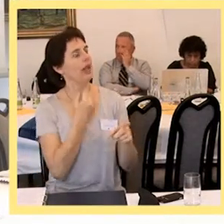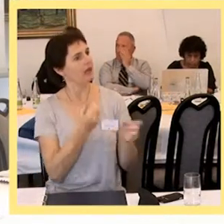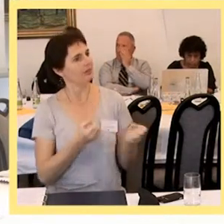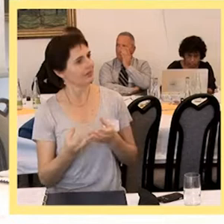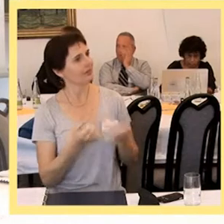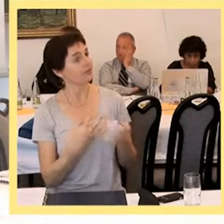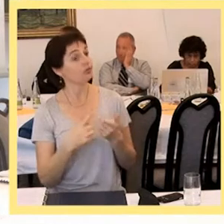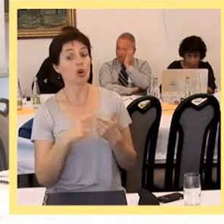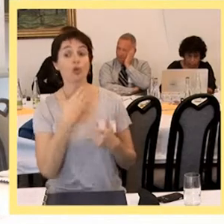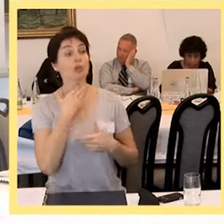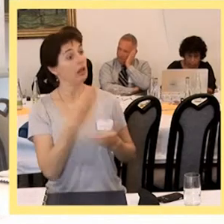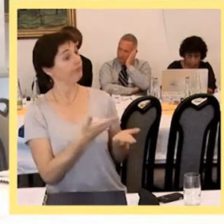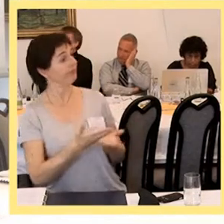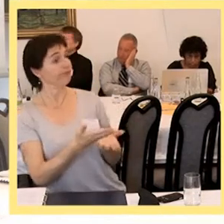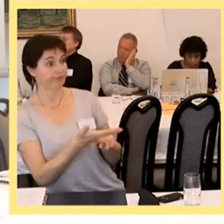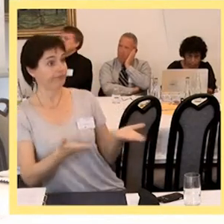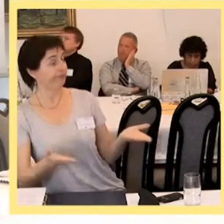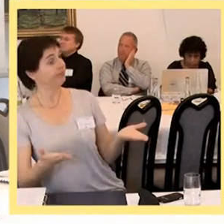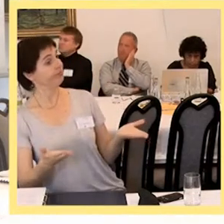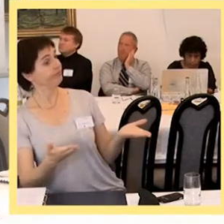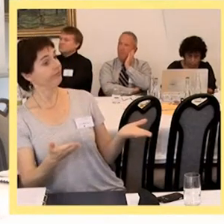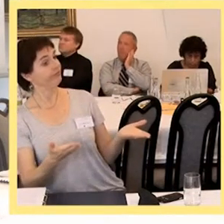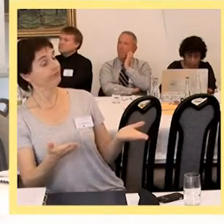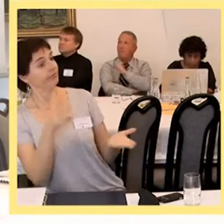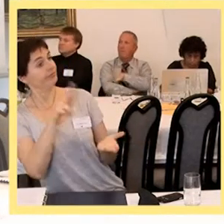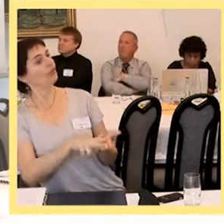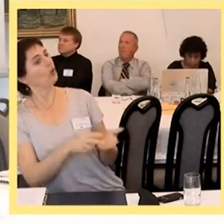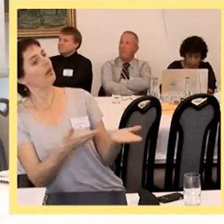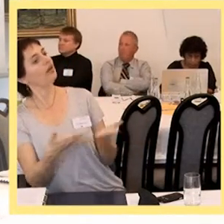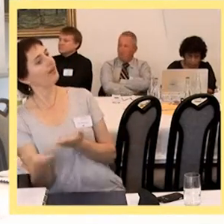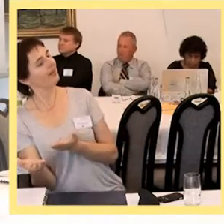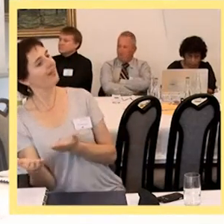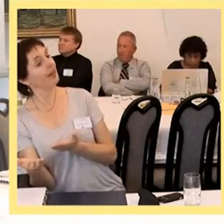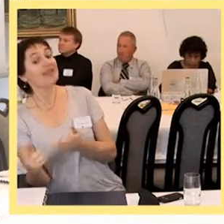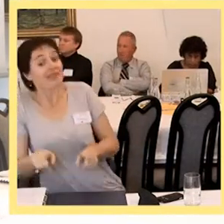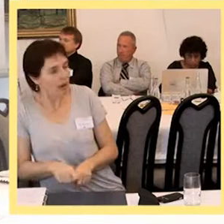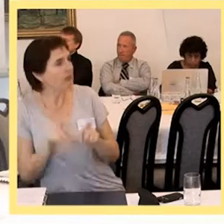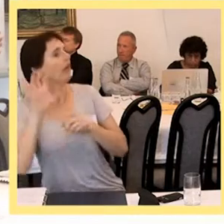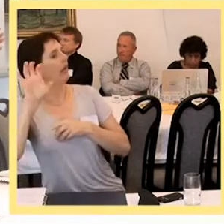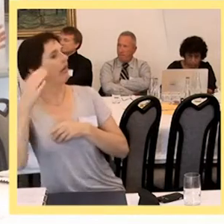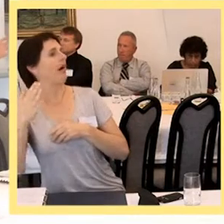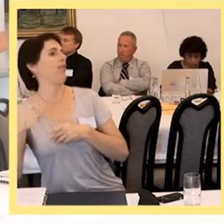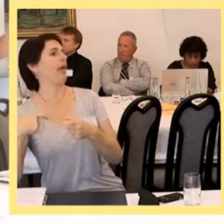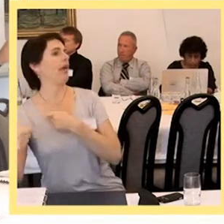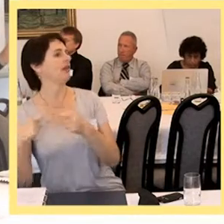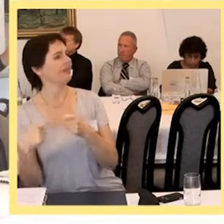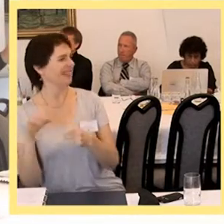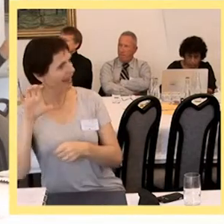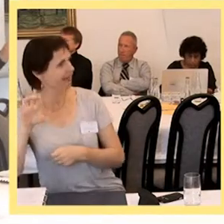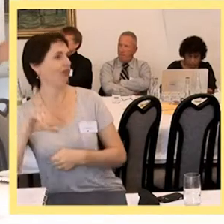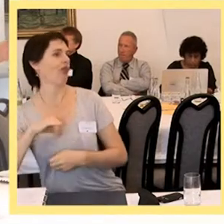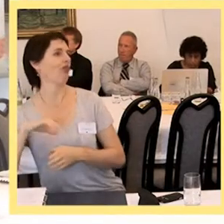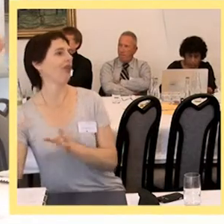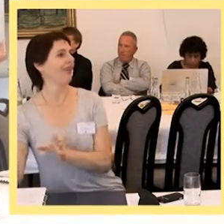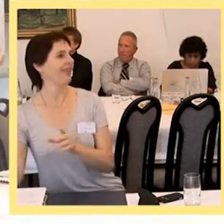us access to the emergency department alongside members of the public turning up for treatment during the day. So it was a real privilege to be able to